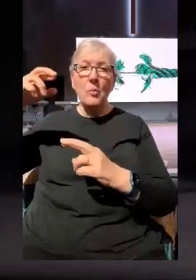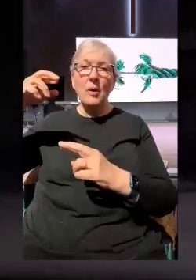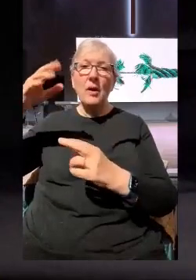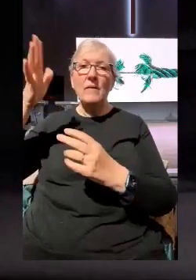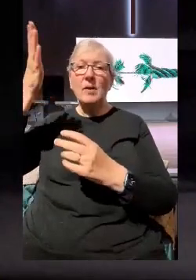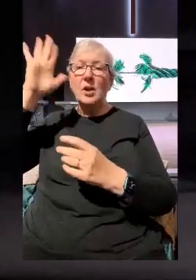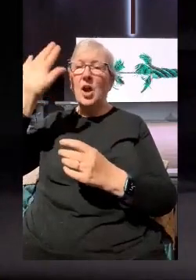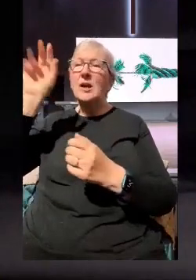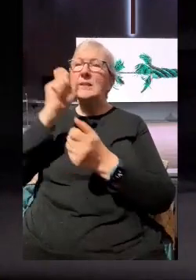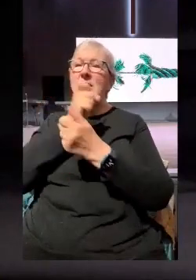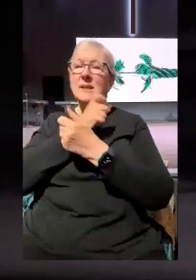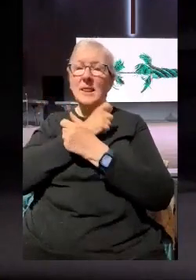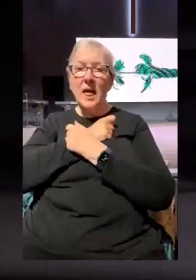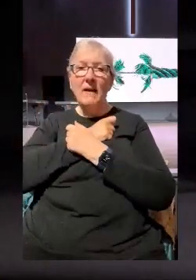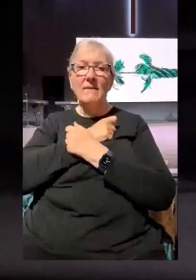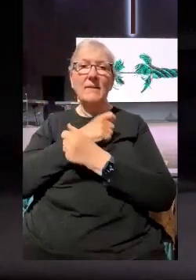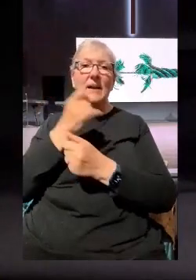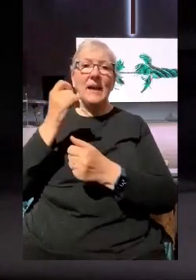fray.